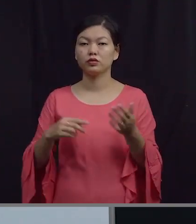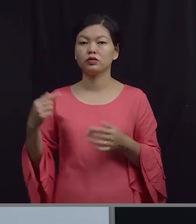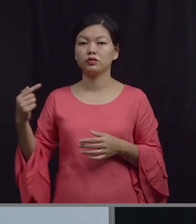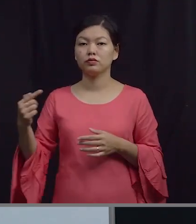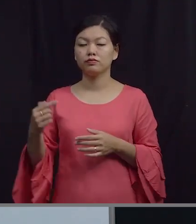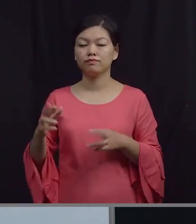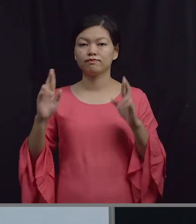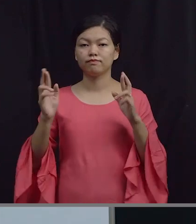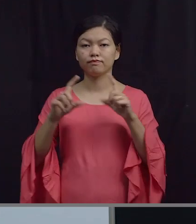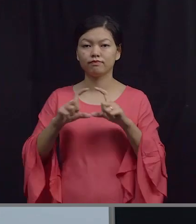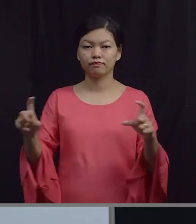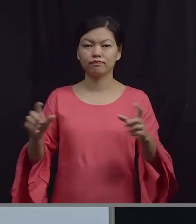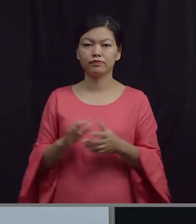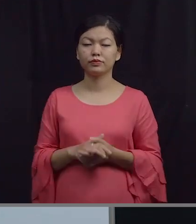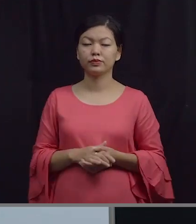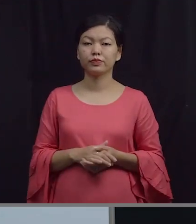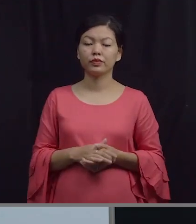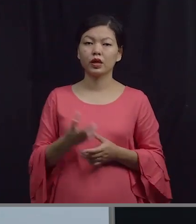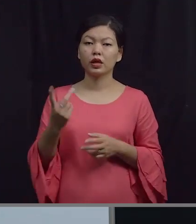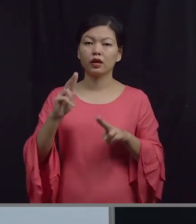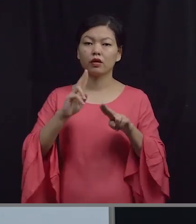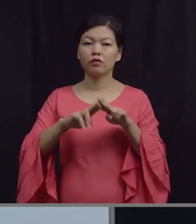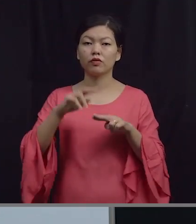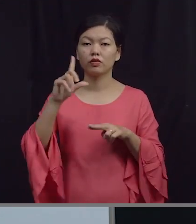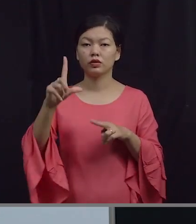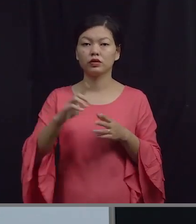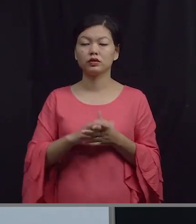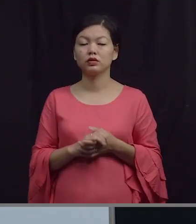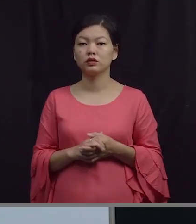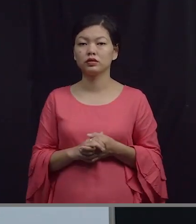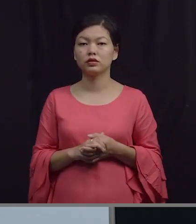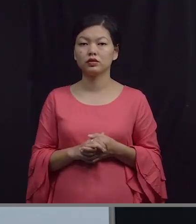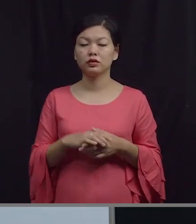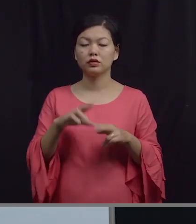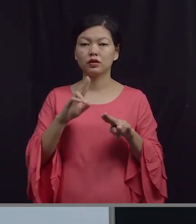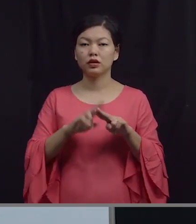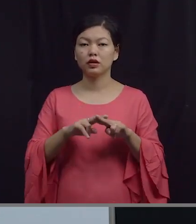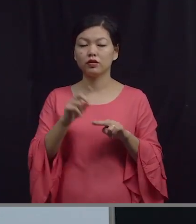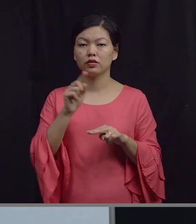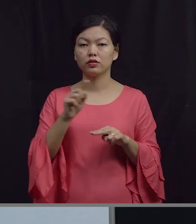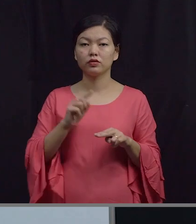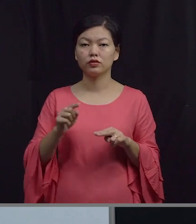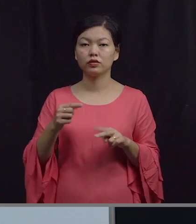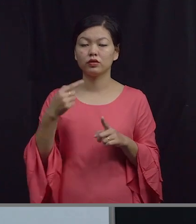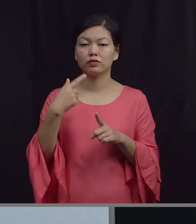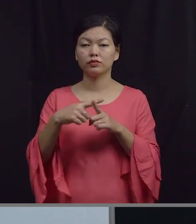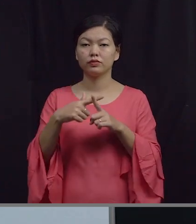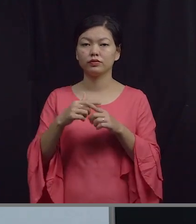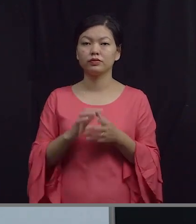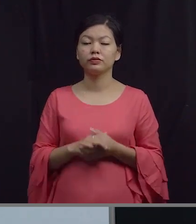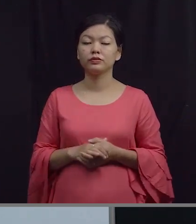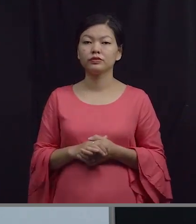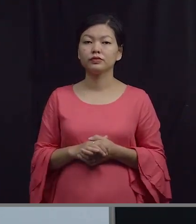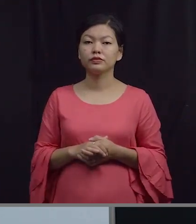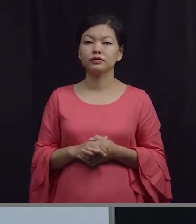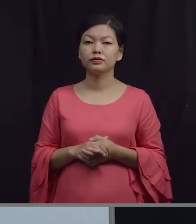I hope it's clear now. And again we have given focal length. What is the focal length? That is f equal to plus, because you have to remember